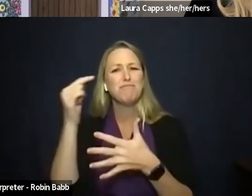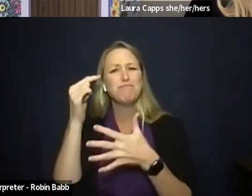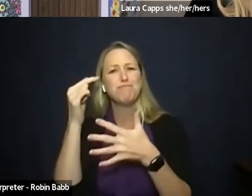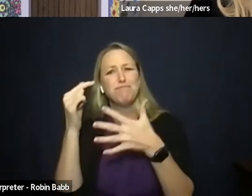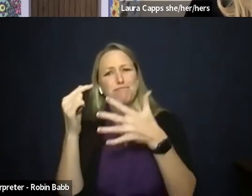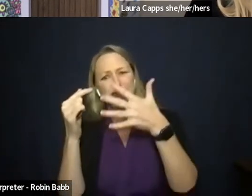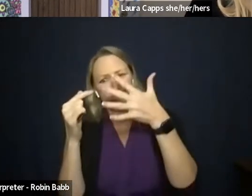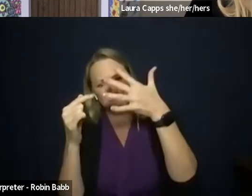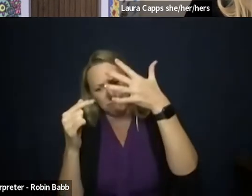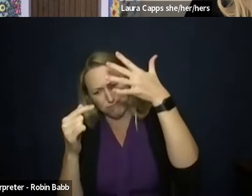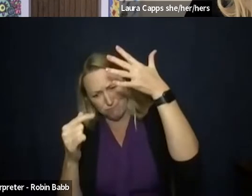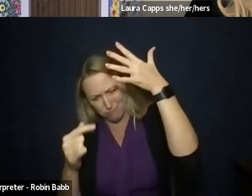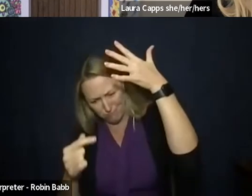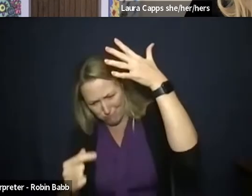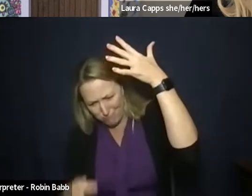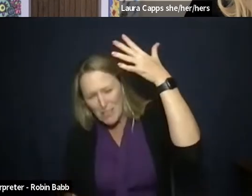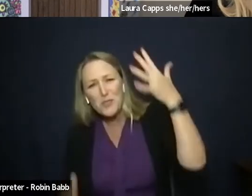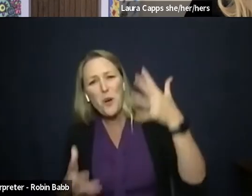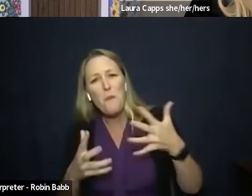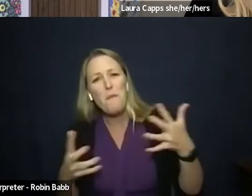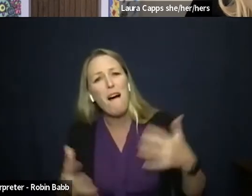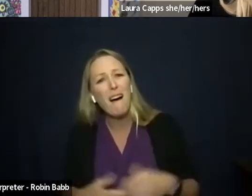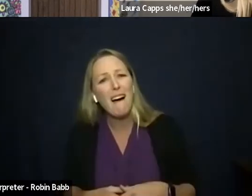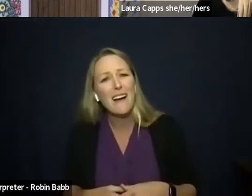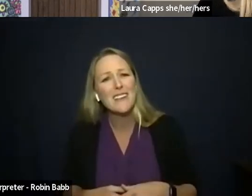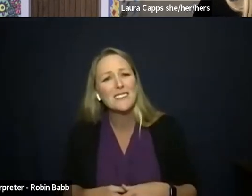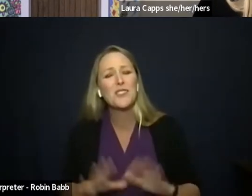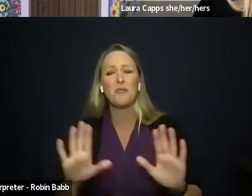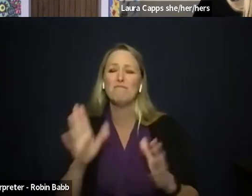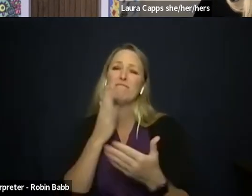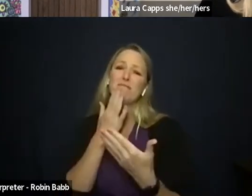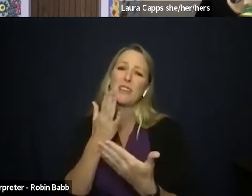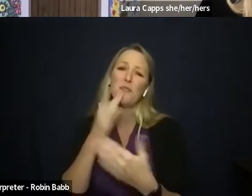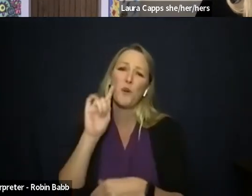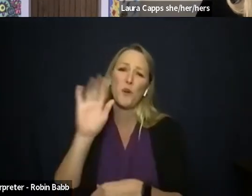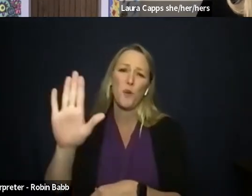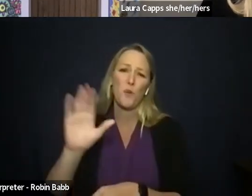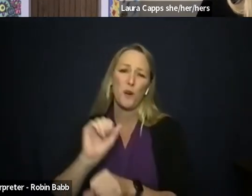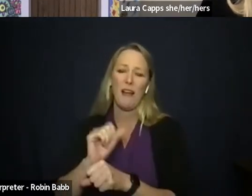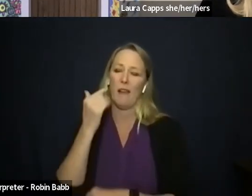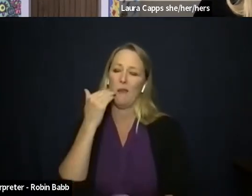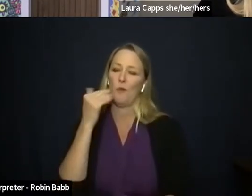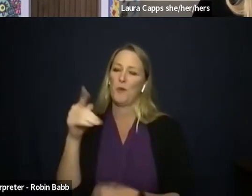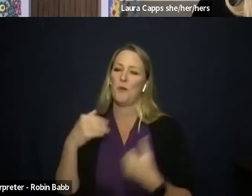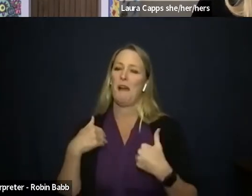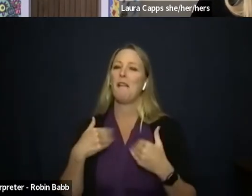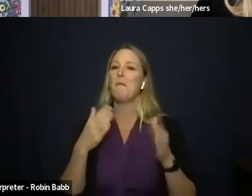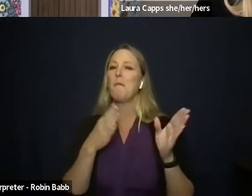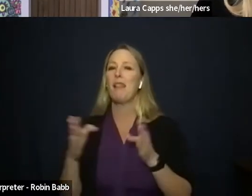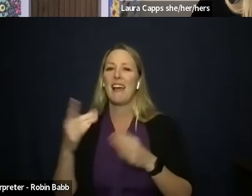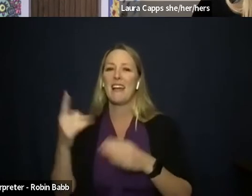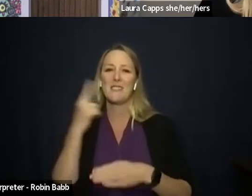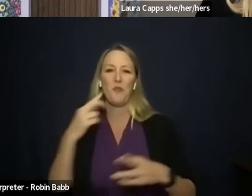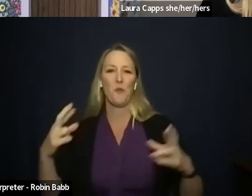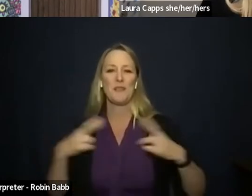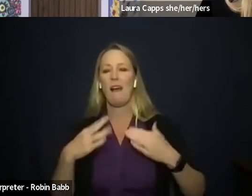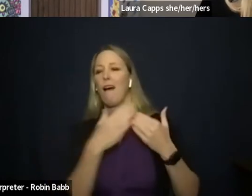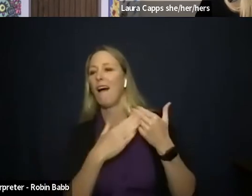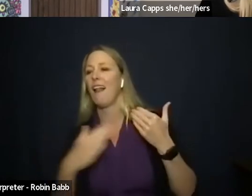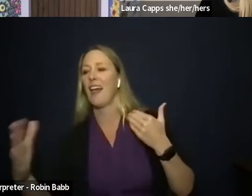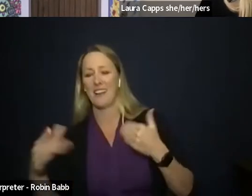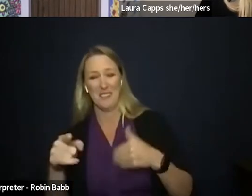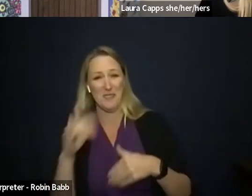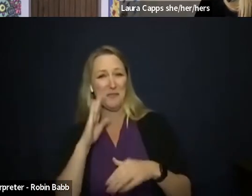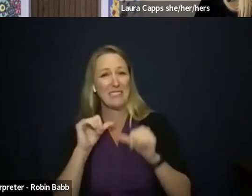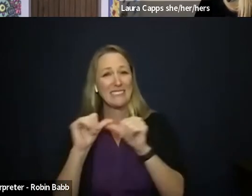thank you for all your work i know you have a lot of plans for your retirement i have no doubt that you're going to be very